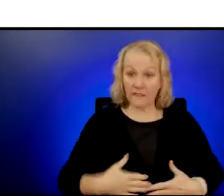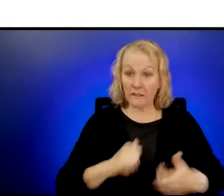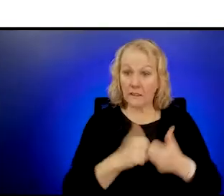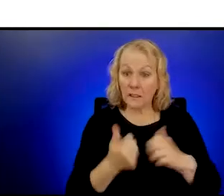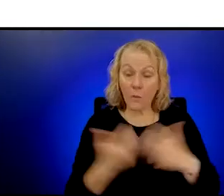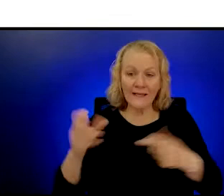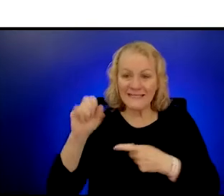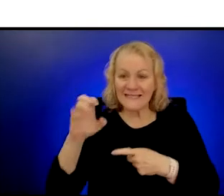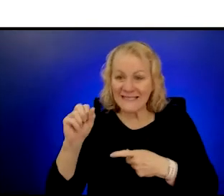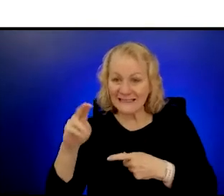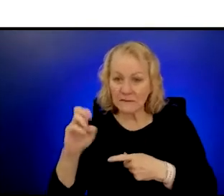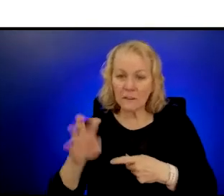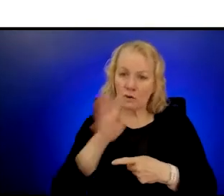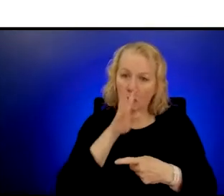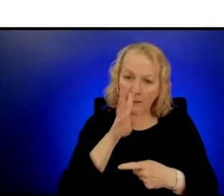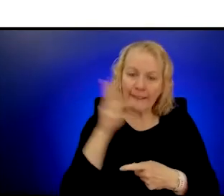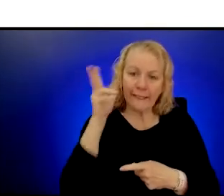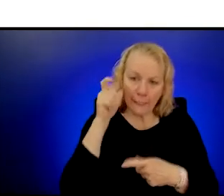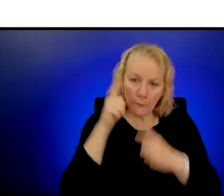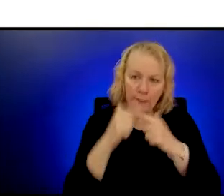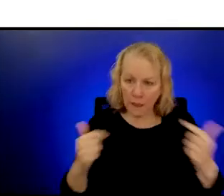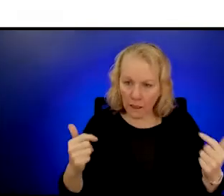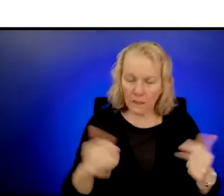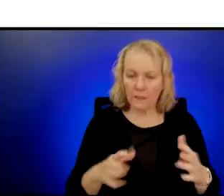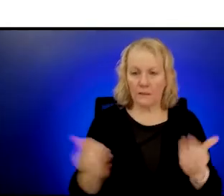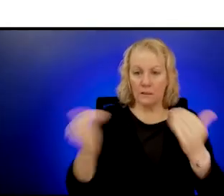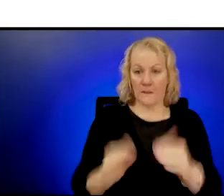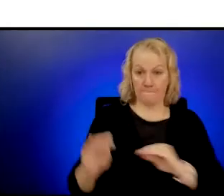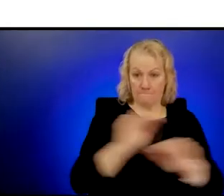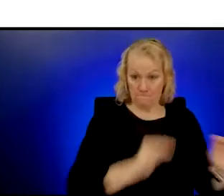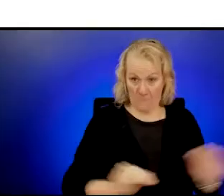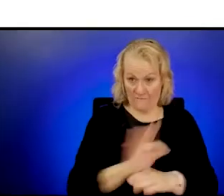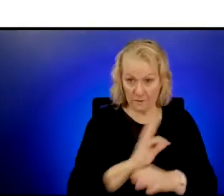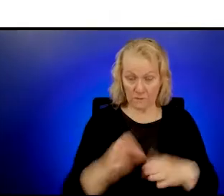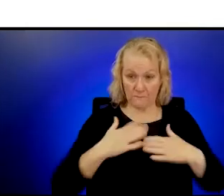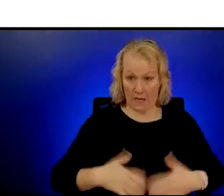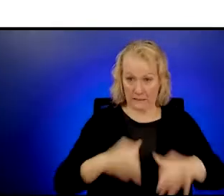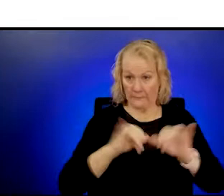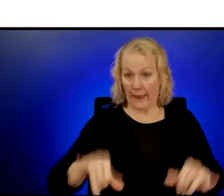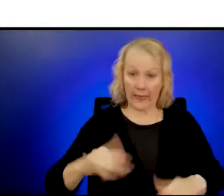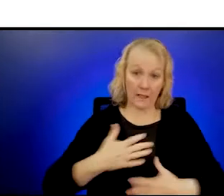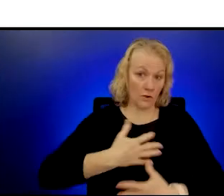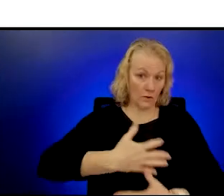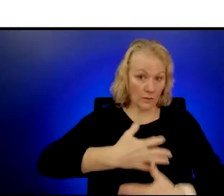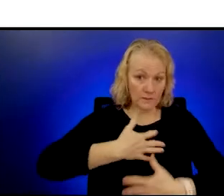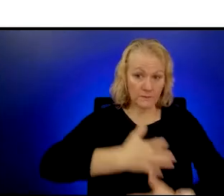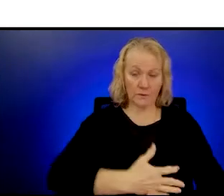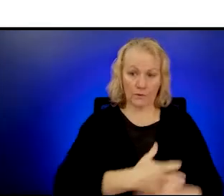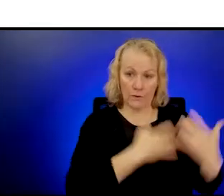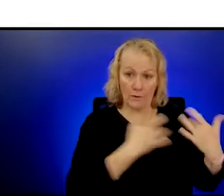talking, hearing, etc., motor functions and body systems such as respiratory,